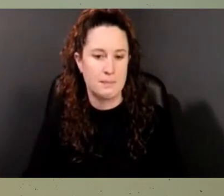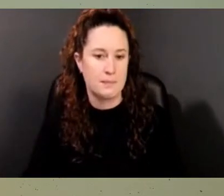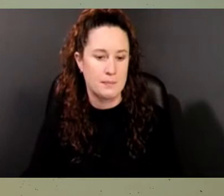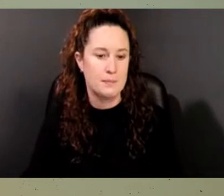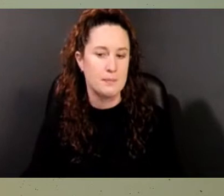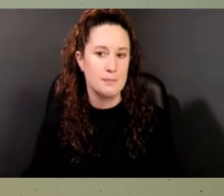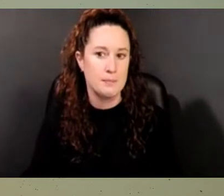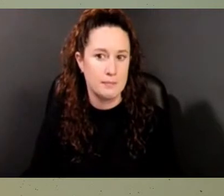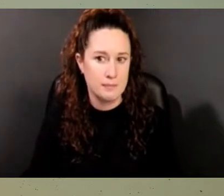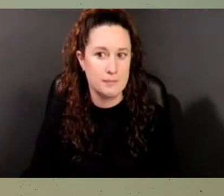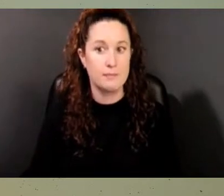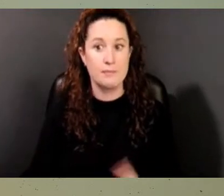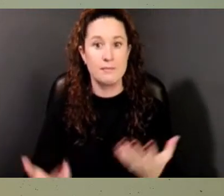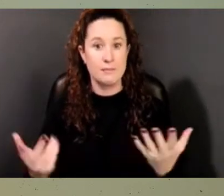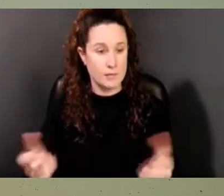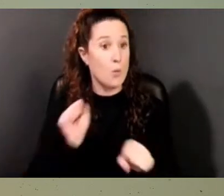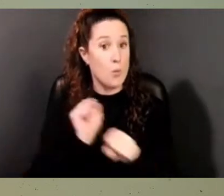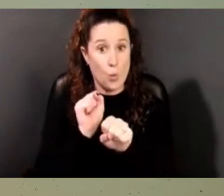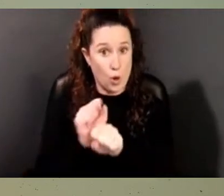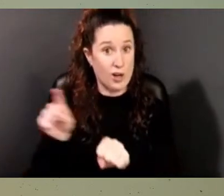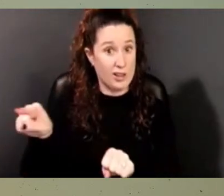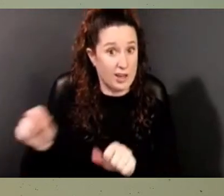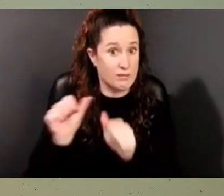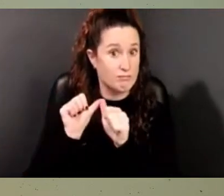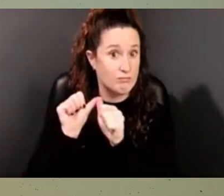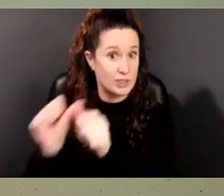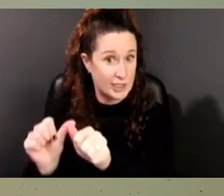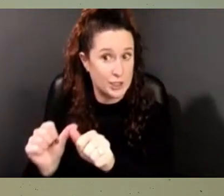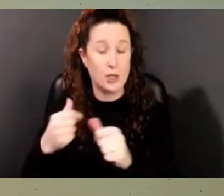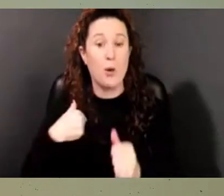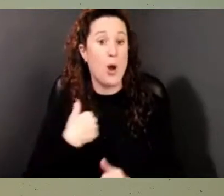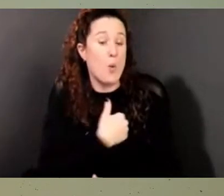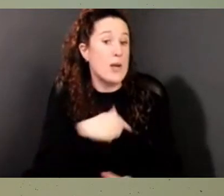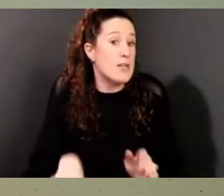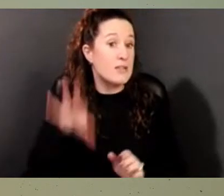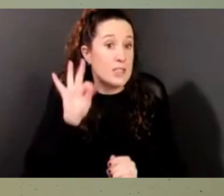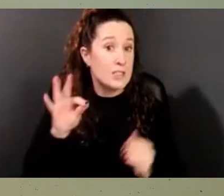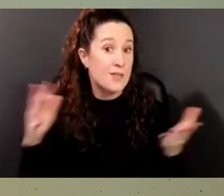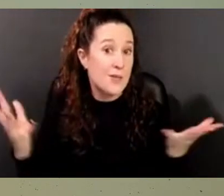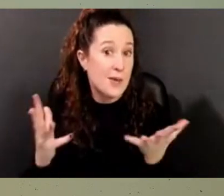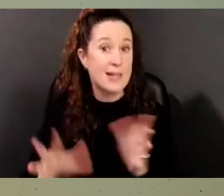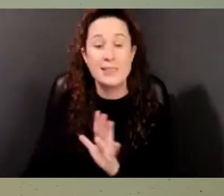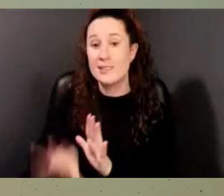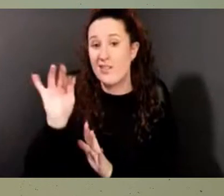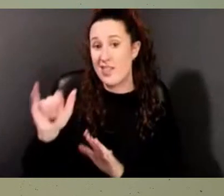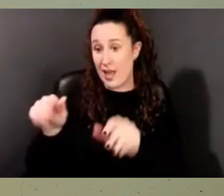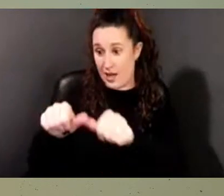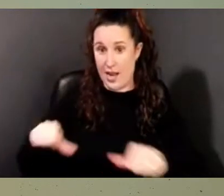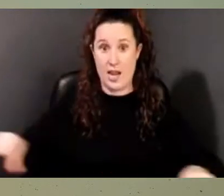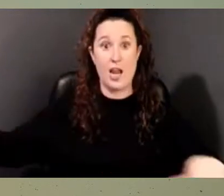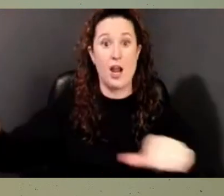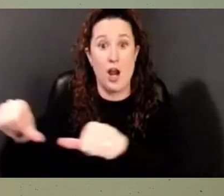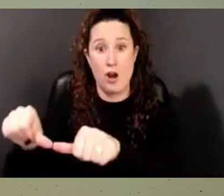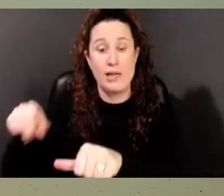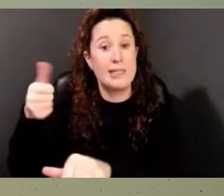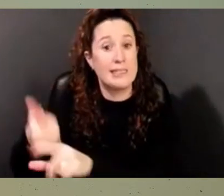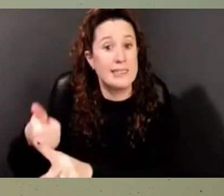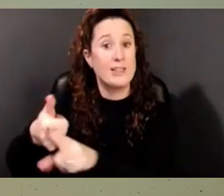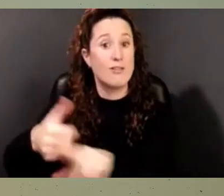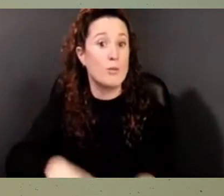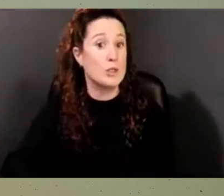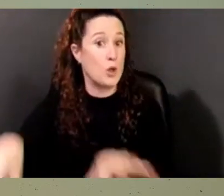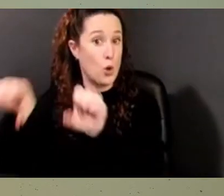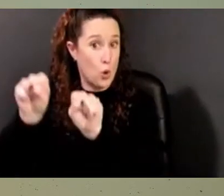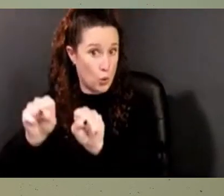What did we discover? We discovered that the site containing the African burial ground was acquired by the state in the